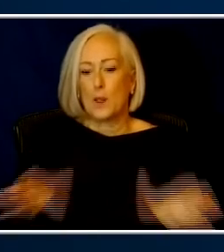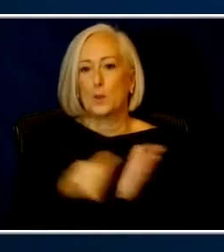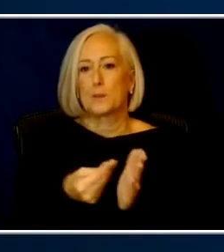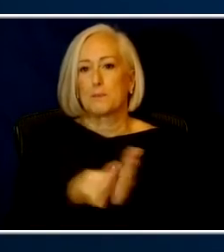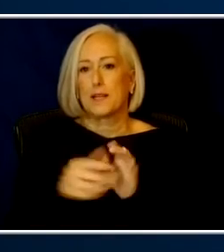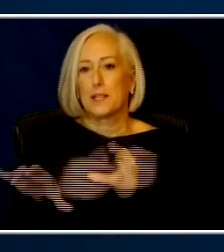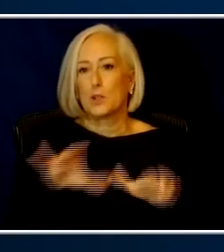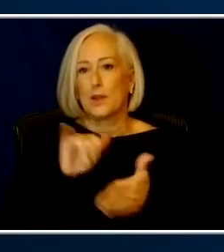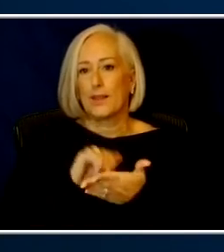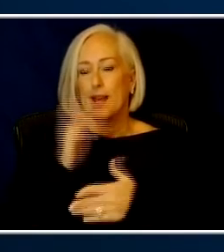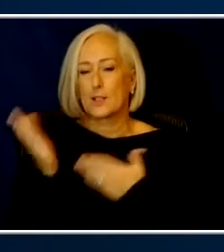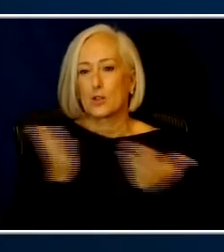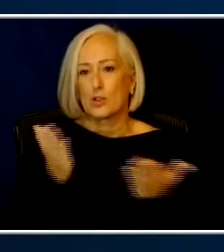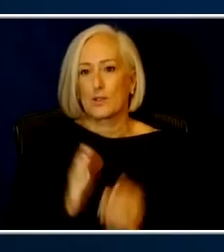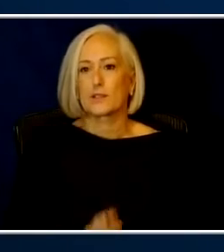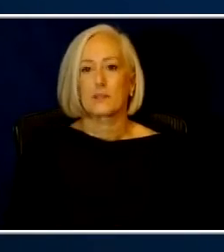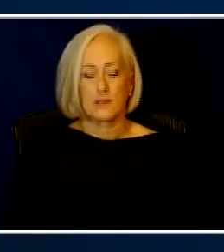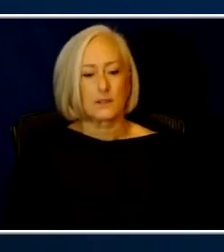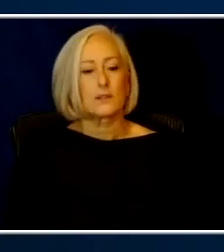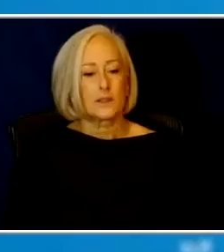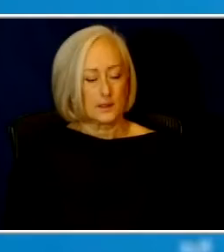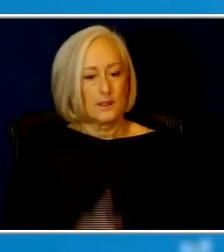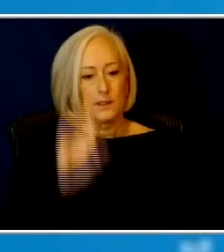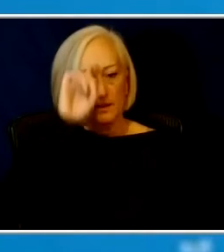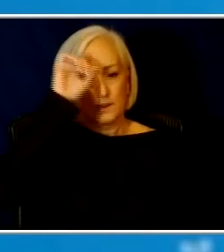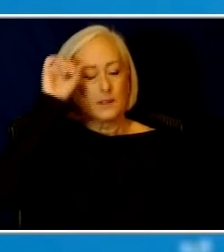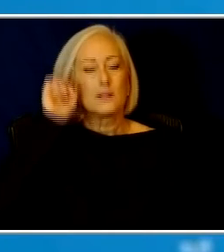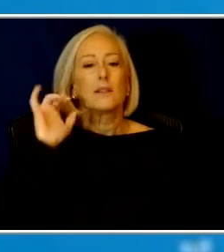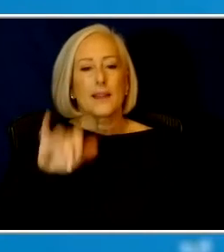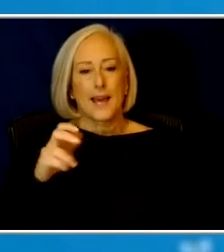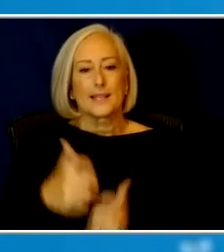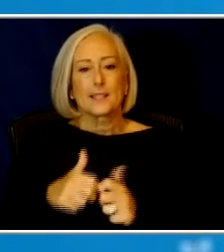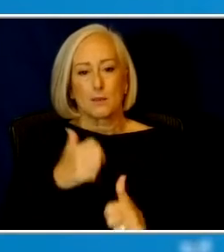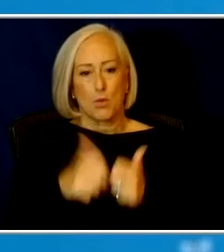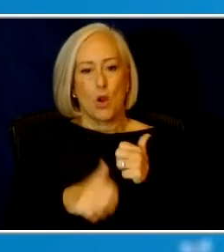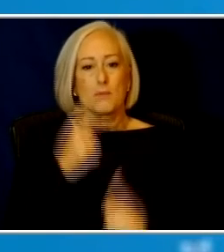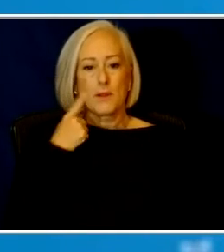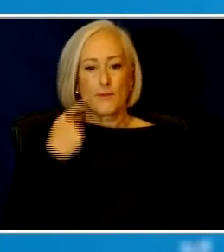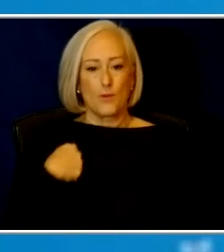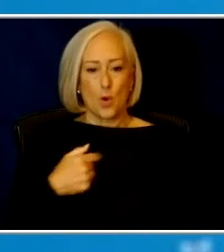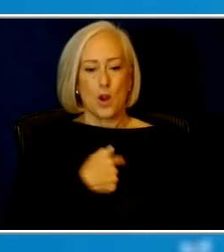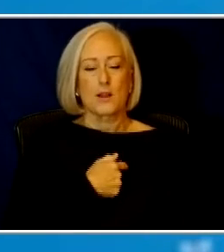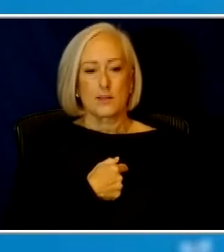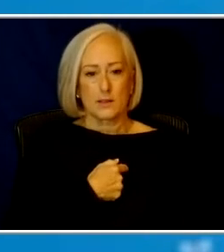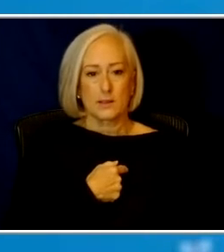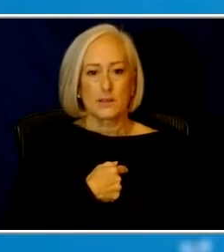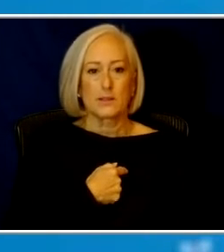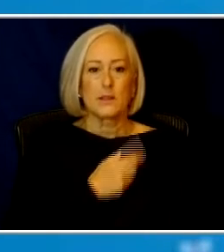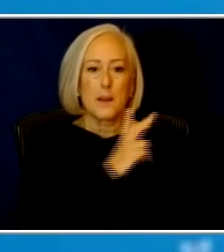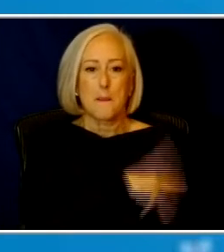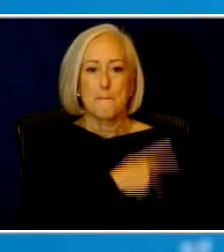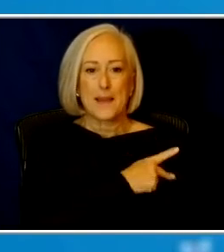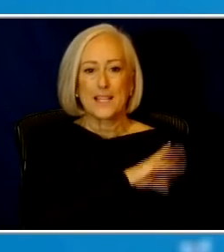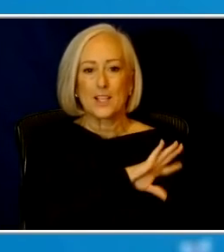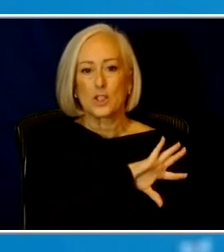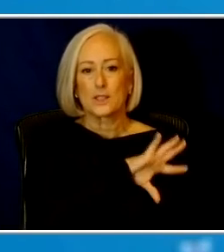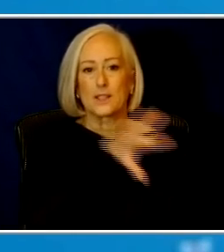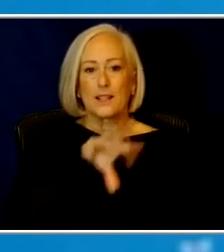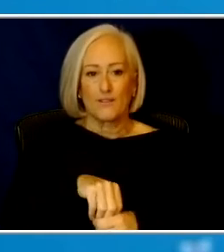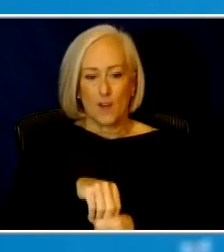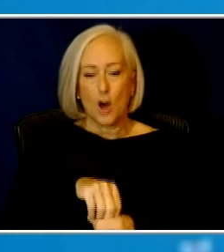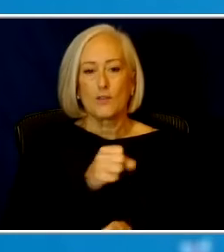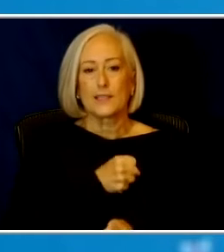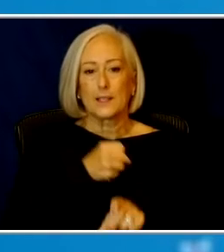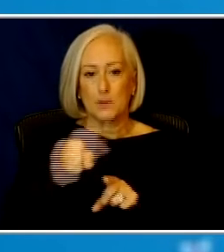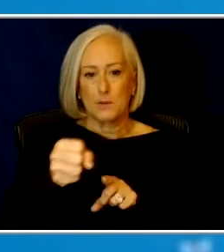Exactly. And that's a big part of our gridlock in our ED is patients that are involuntary admissions waiting